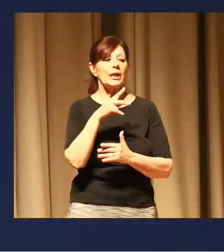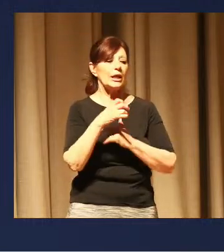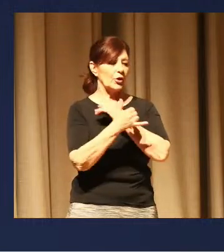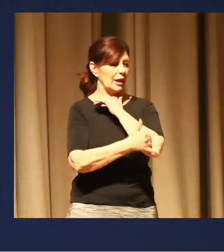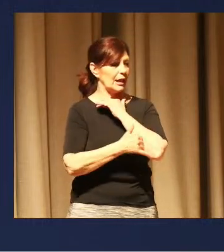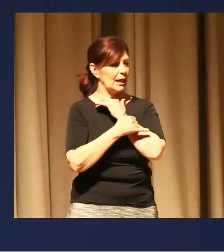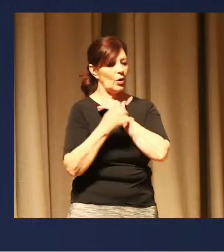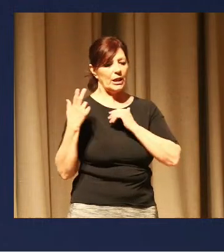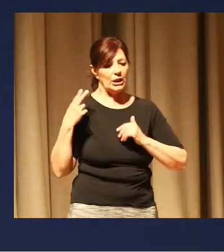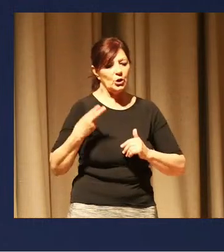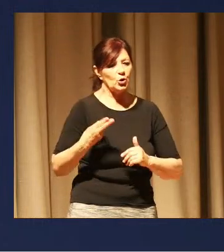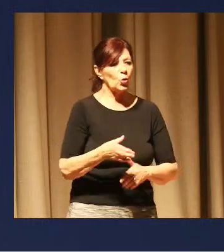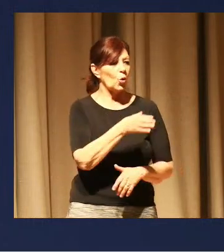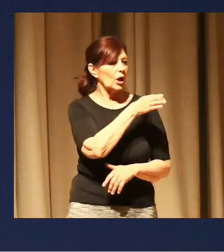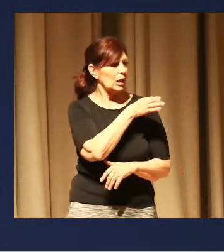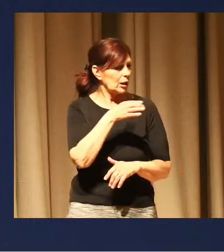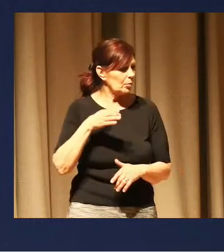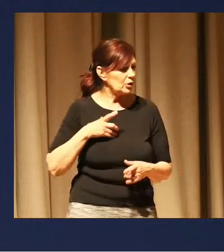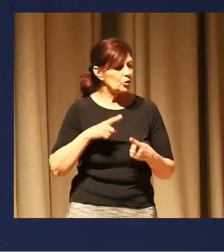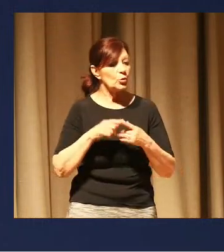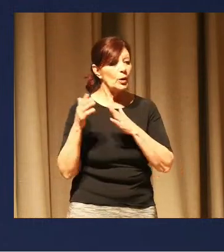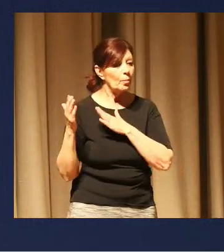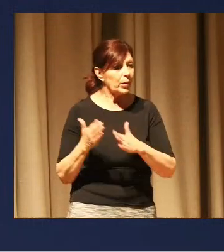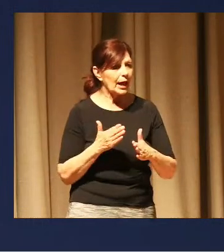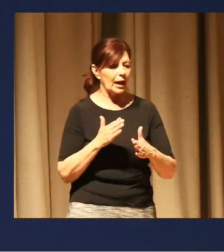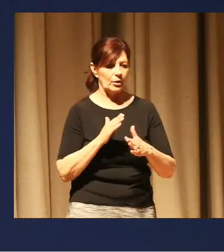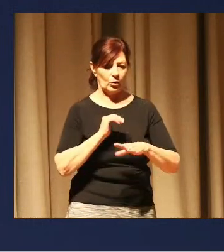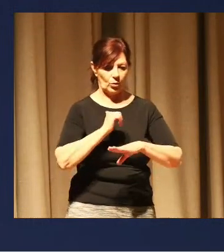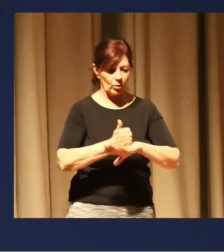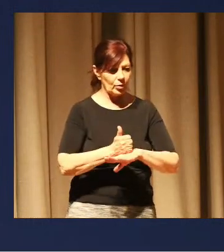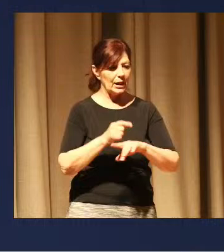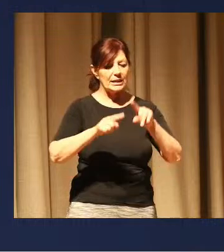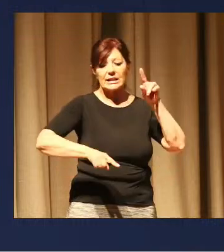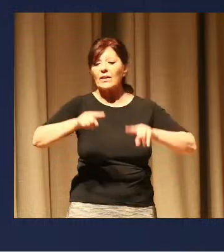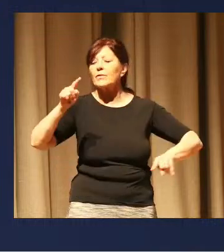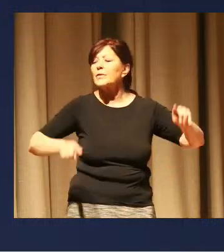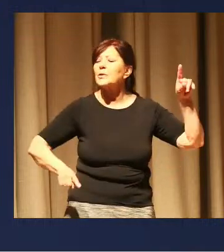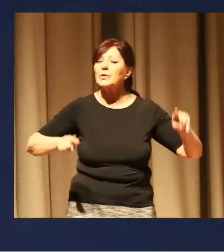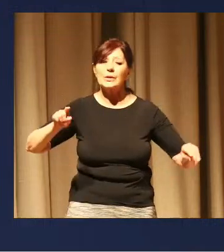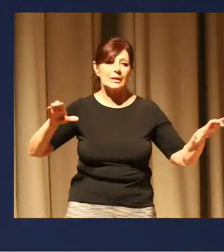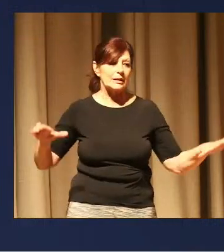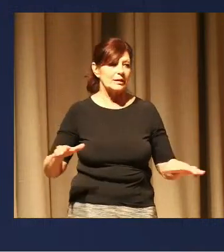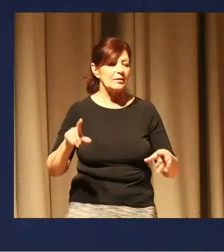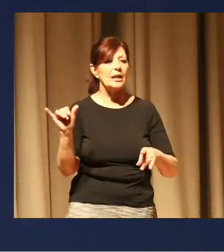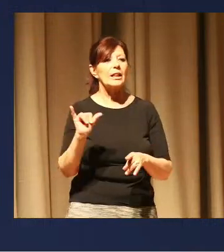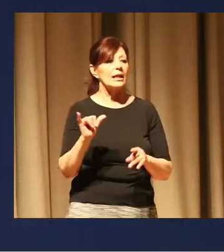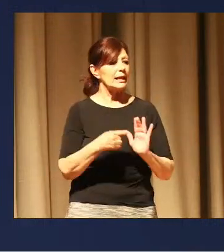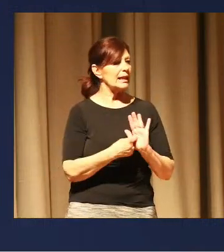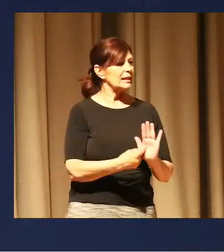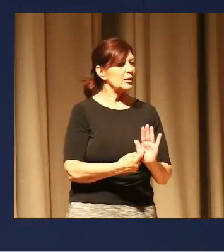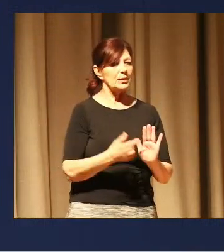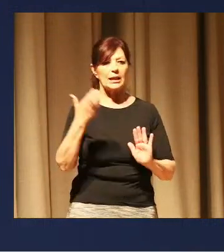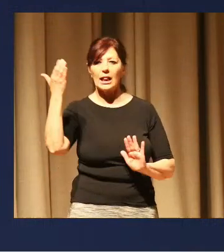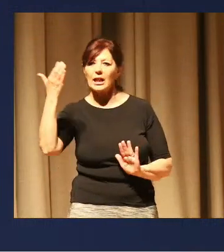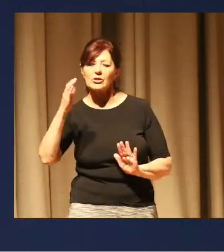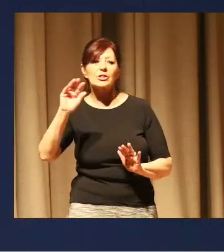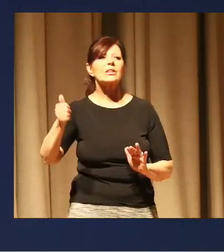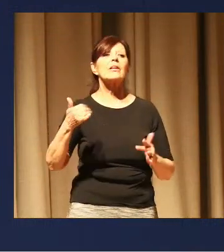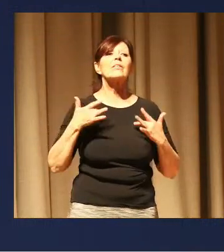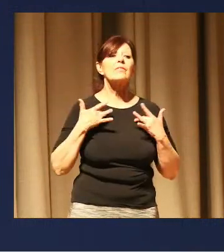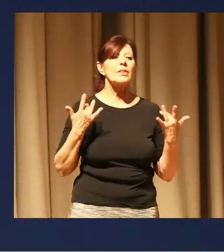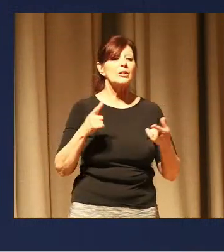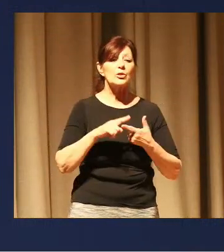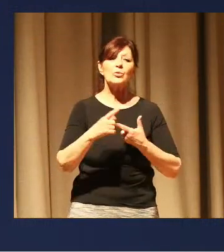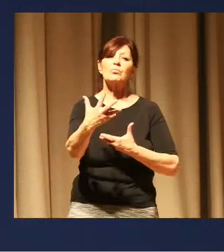County Historical Commission to plan and coordinate a diverse range of activities, such as exhibits, lectures, and other events,